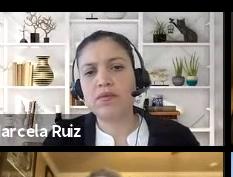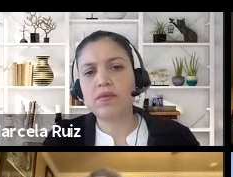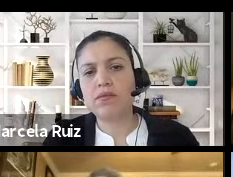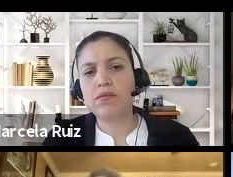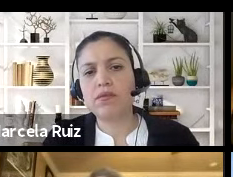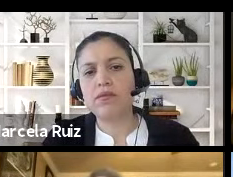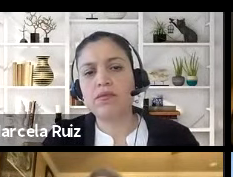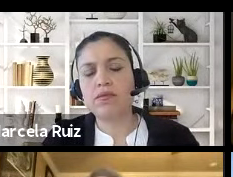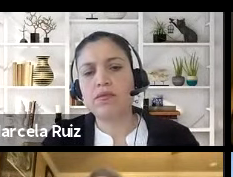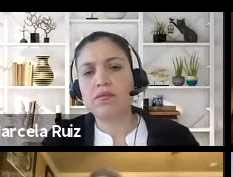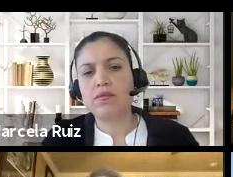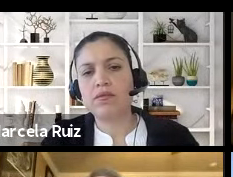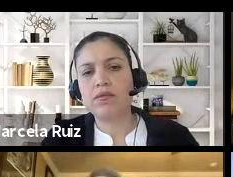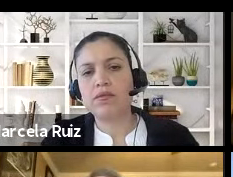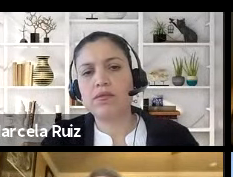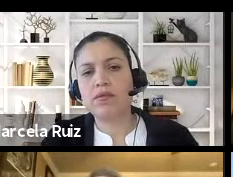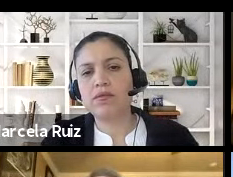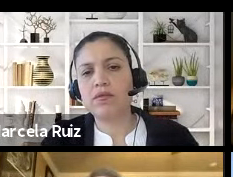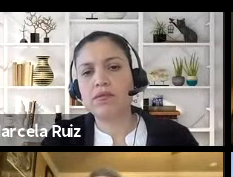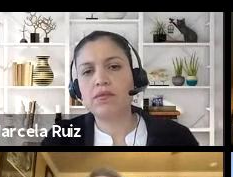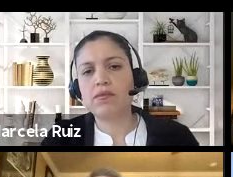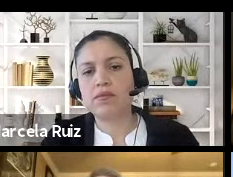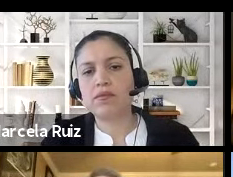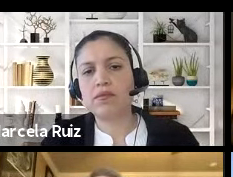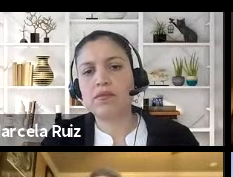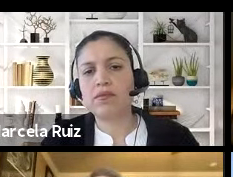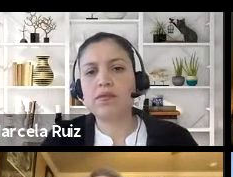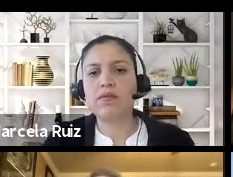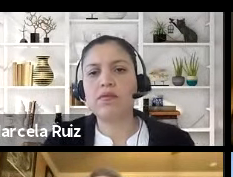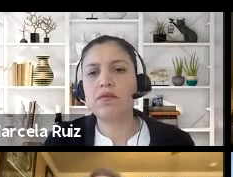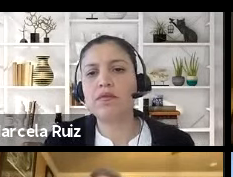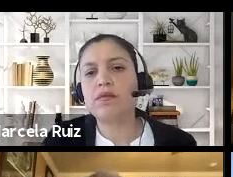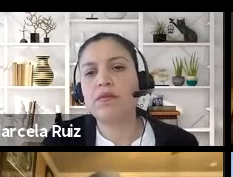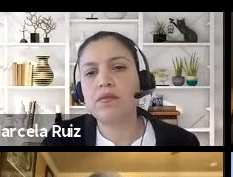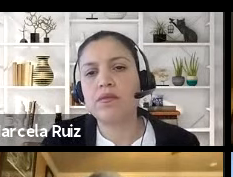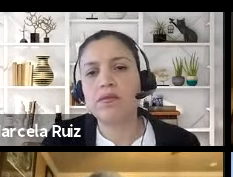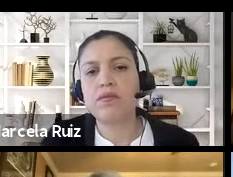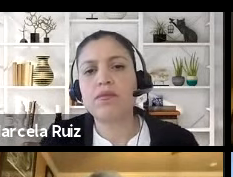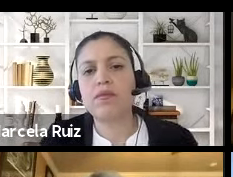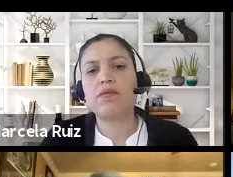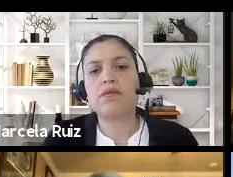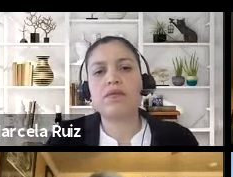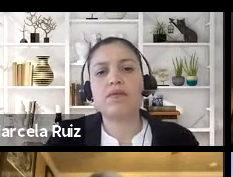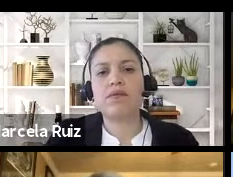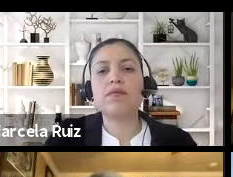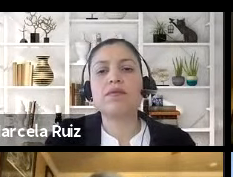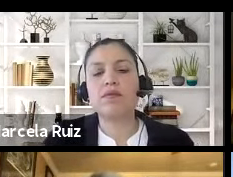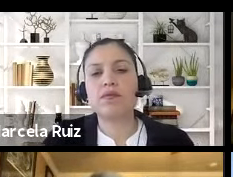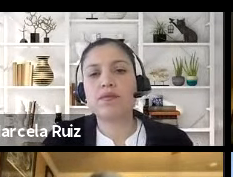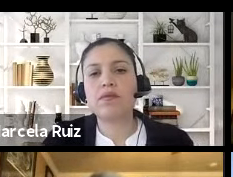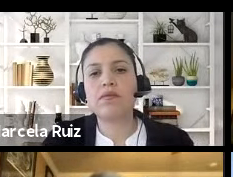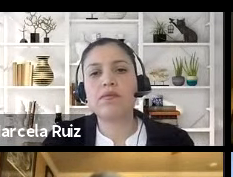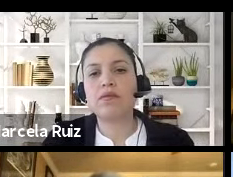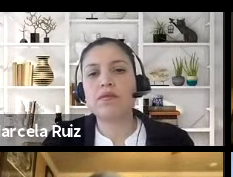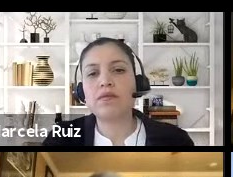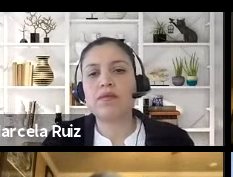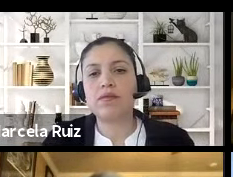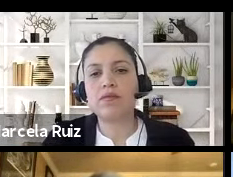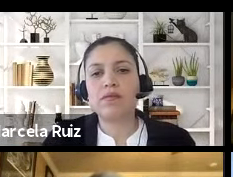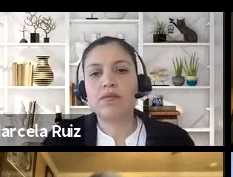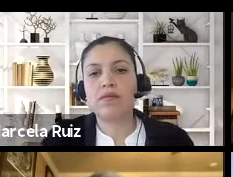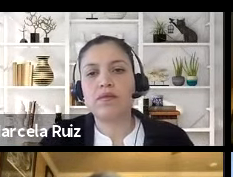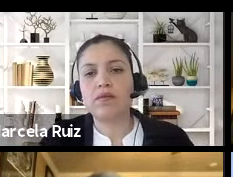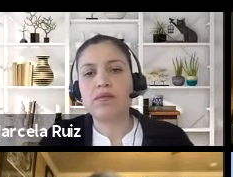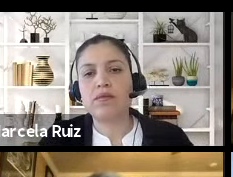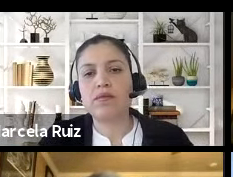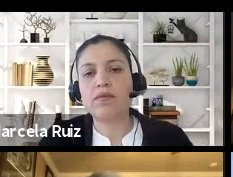a part of some of the research that we've done to date that we can pull insights from. I think if there's particular